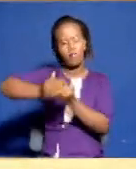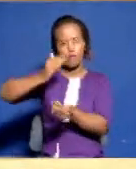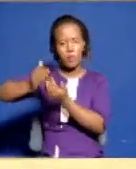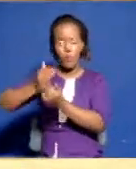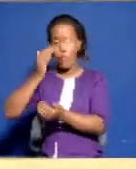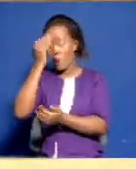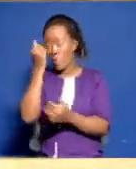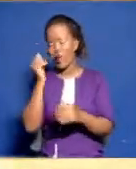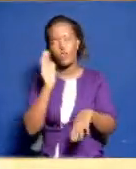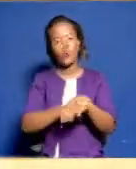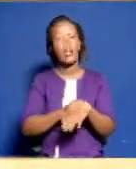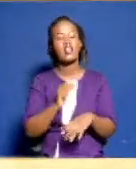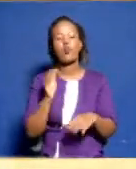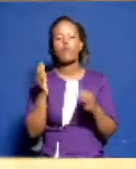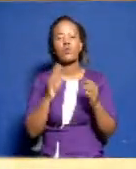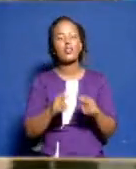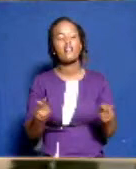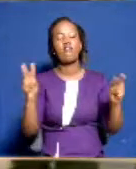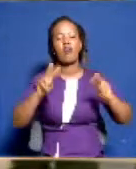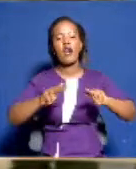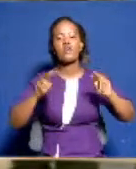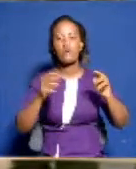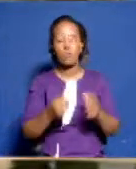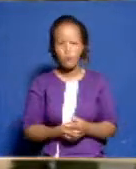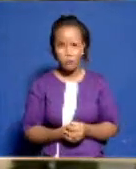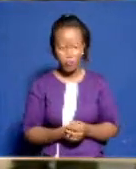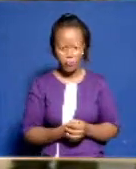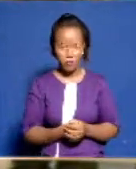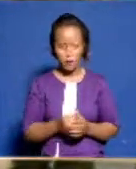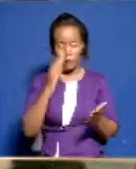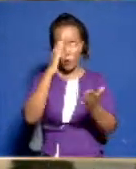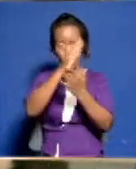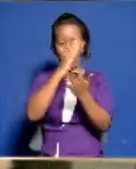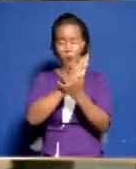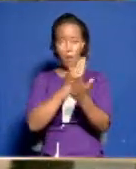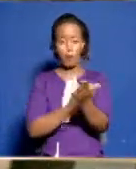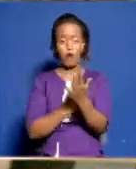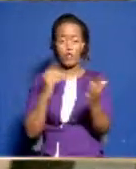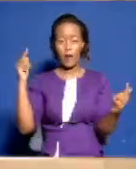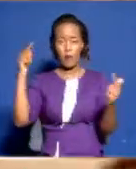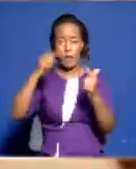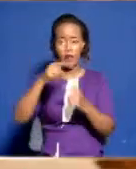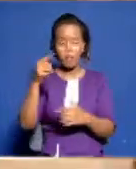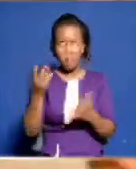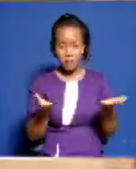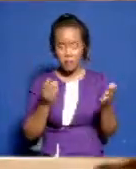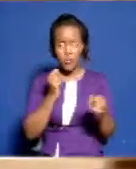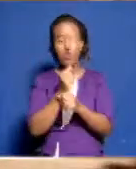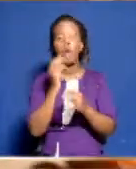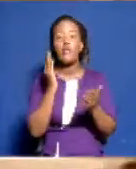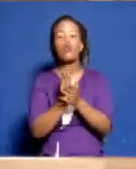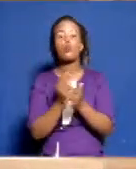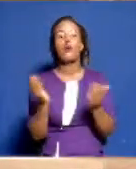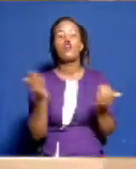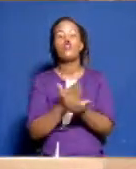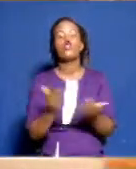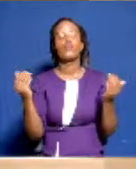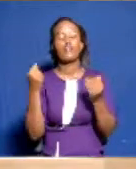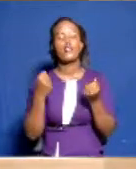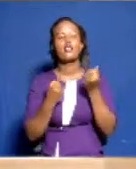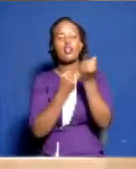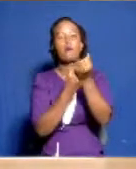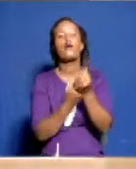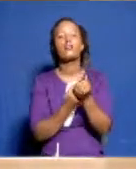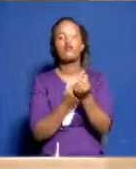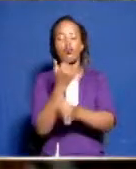malezi kama mtoto yule wa kawaida anapata malezi. The program seeks to ensure children can receive support from the charitable institutions